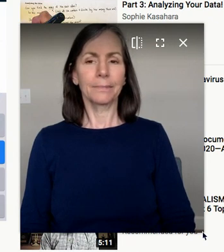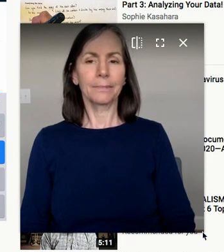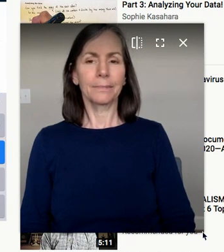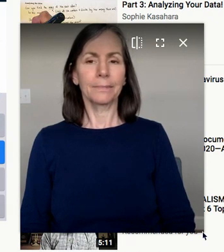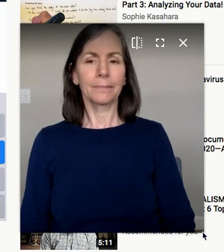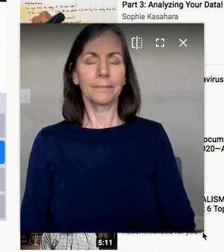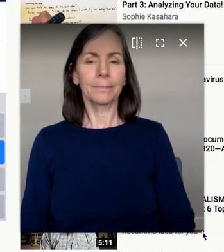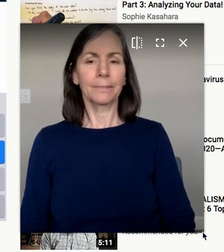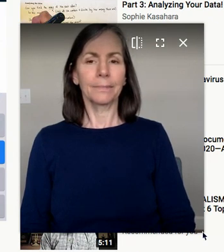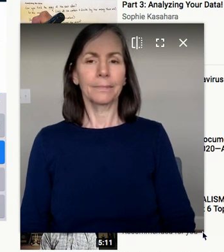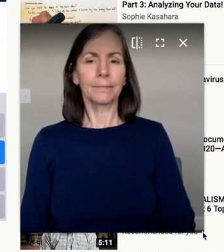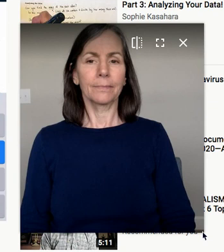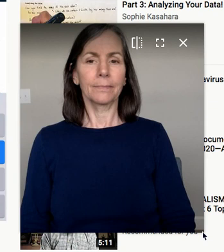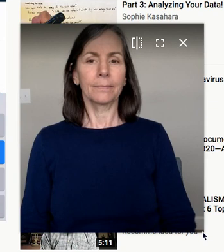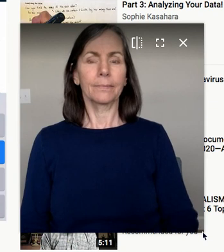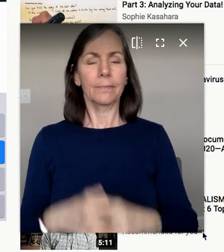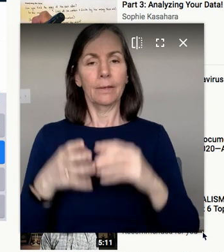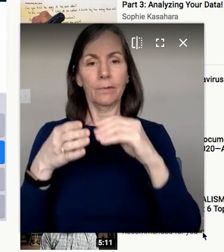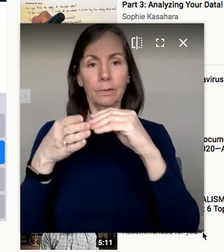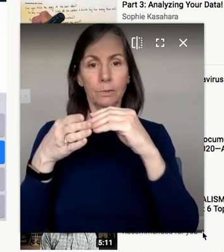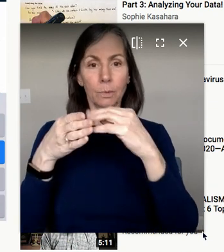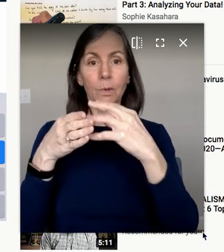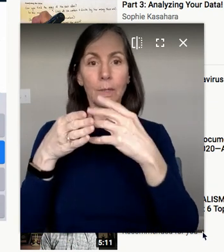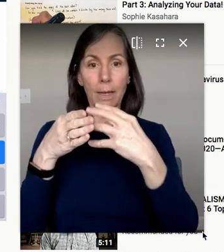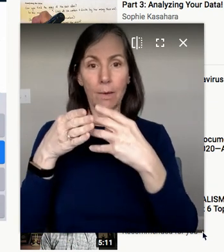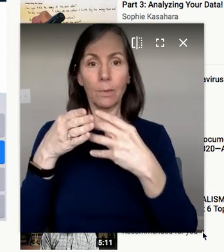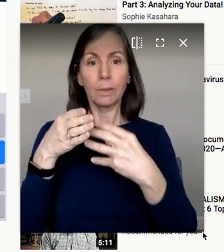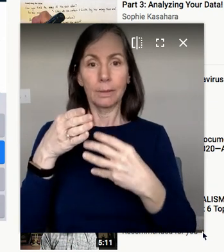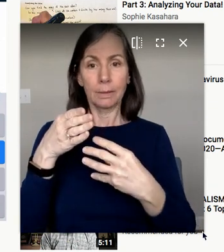if I scroll down,